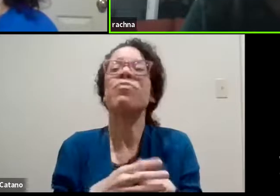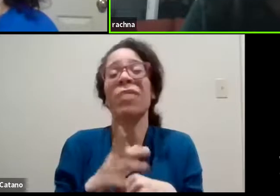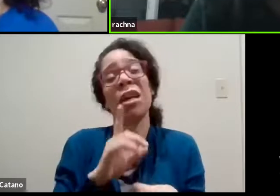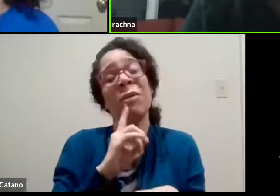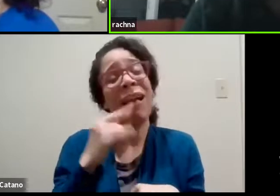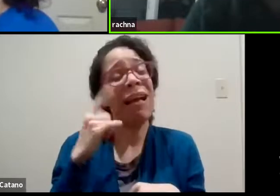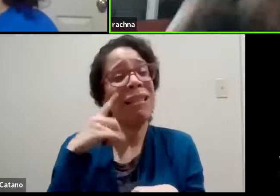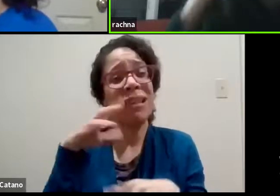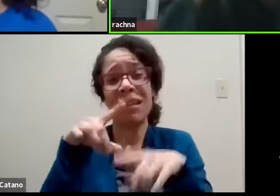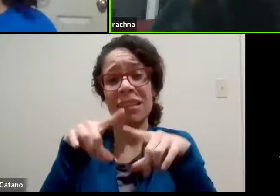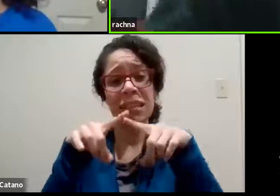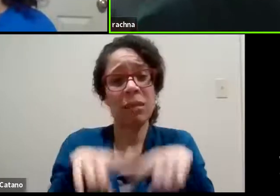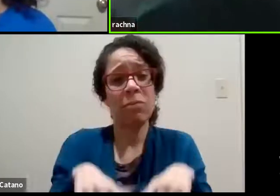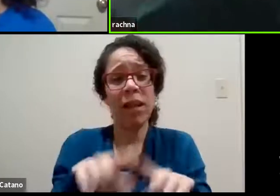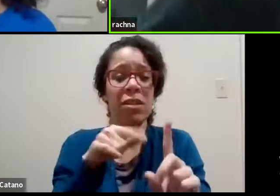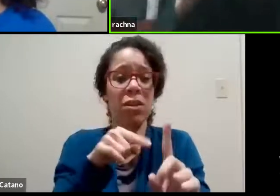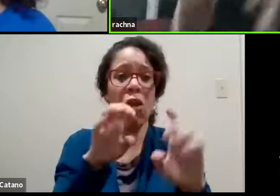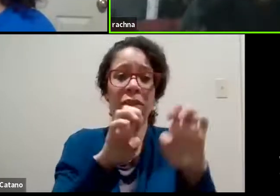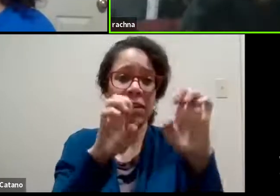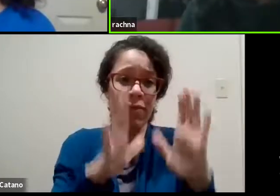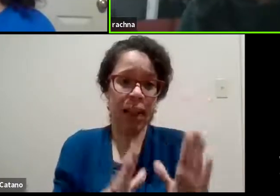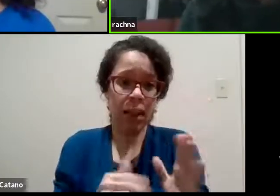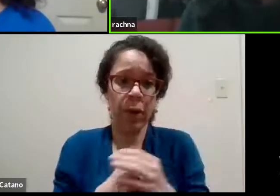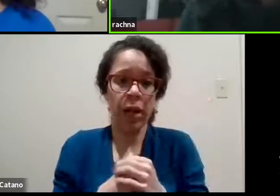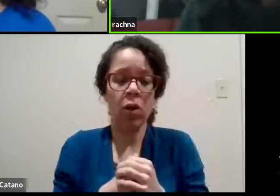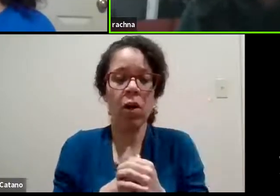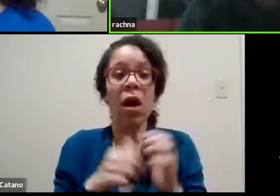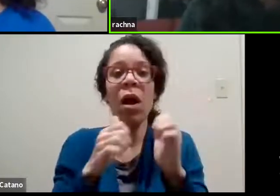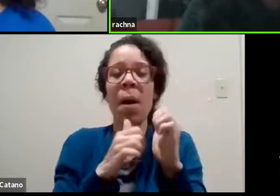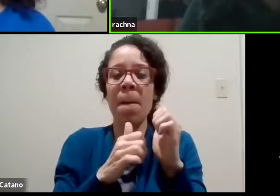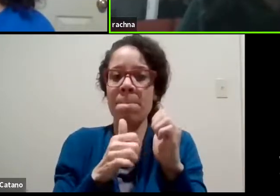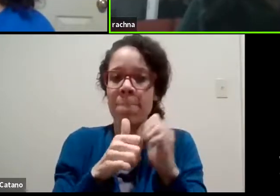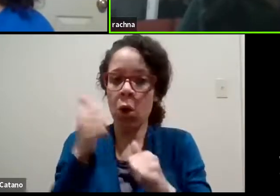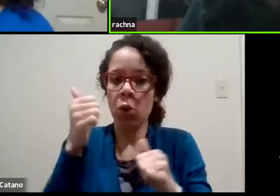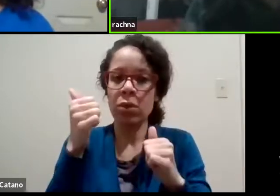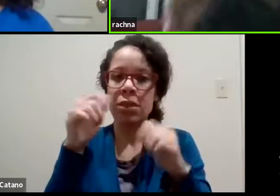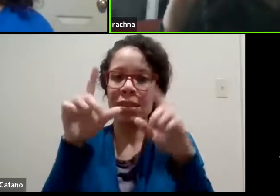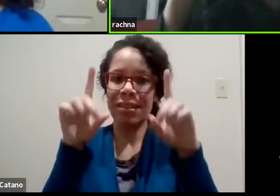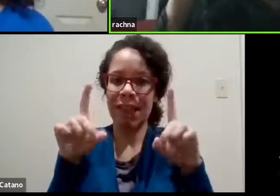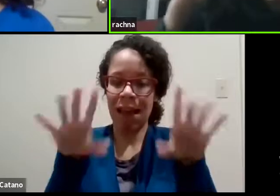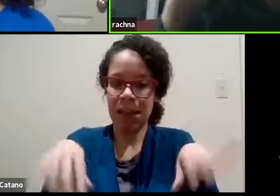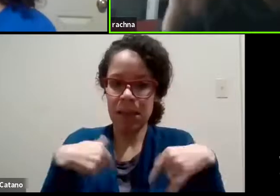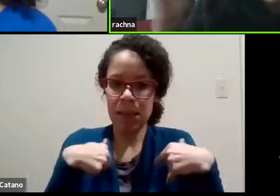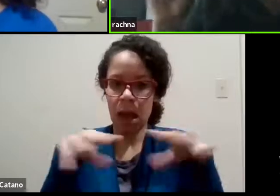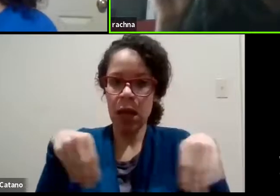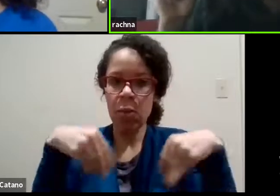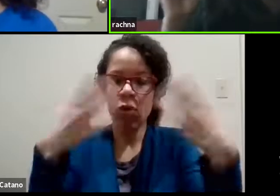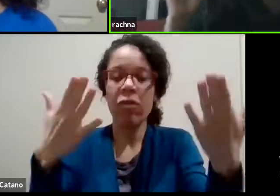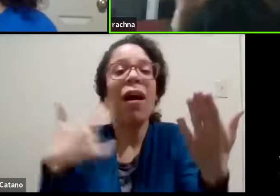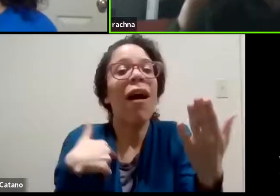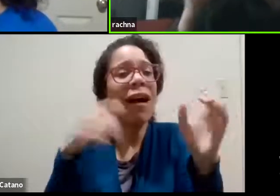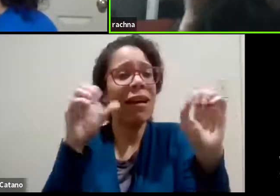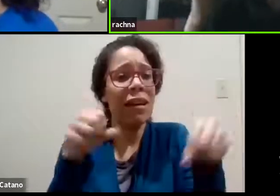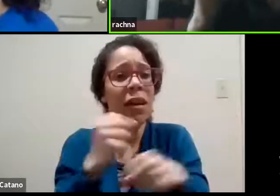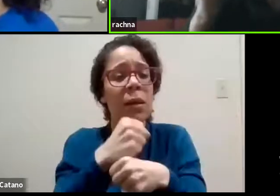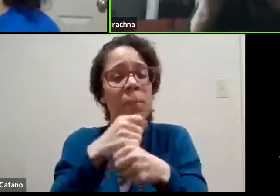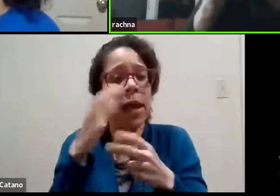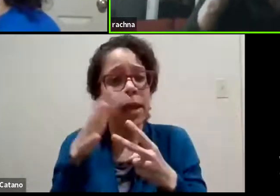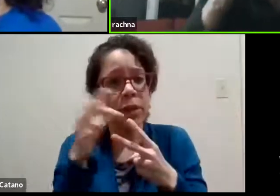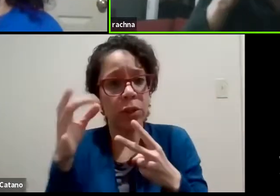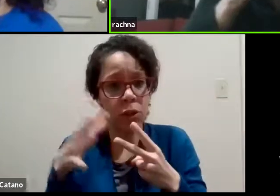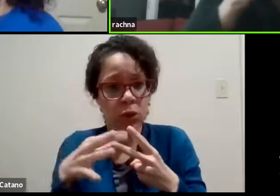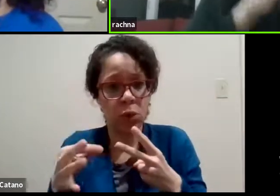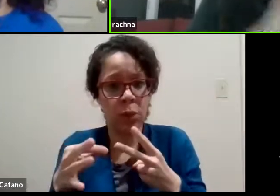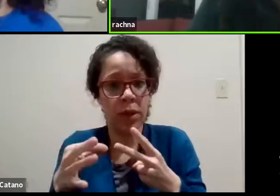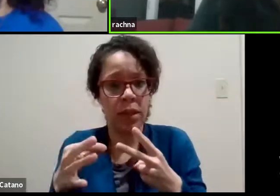depends on the evaluator. So, almost every test that I give, I can make a choice about whether